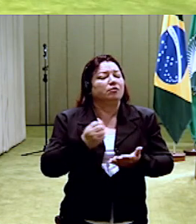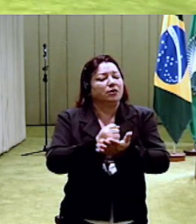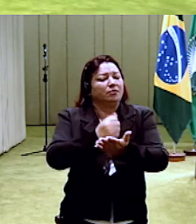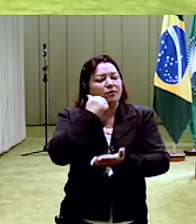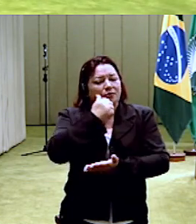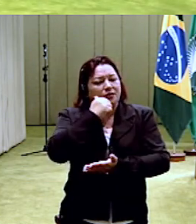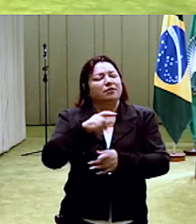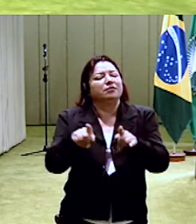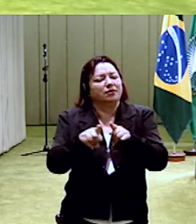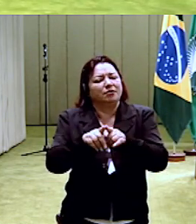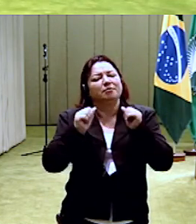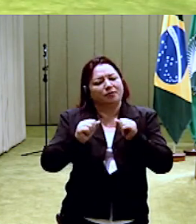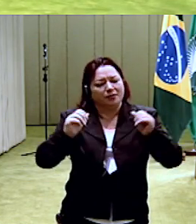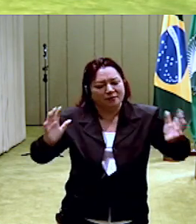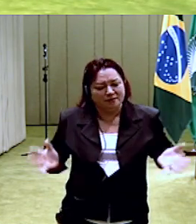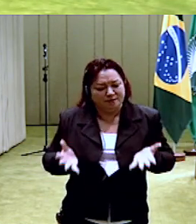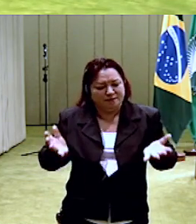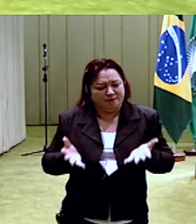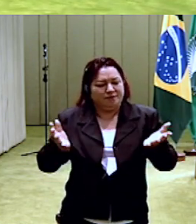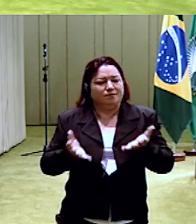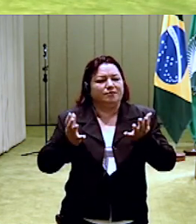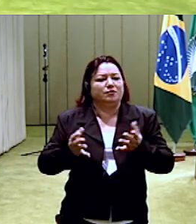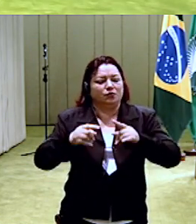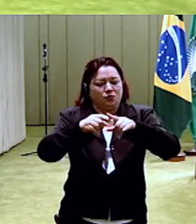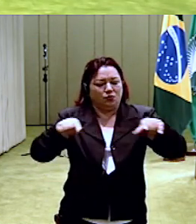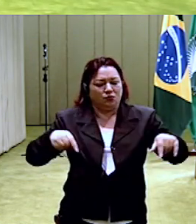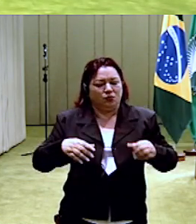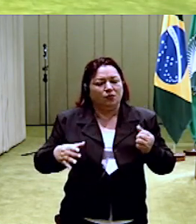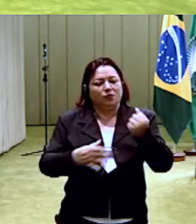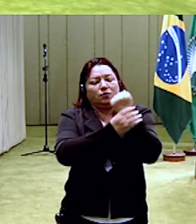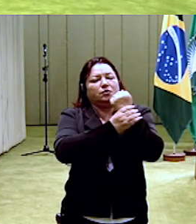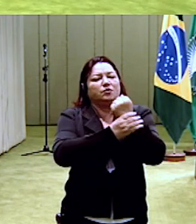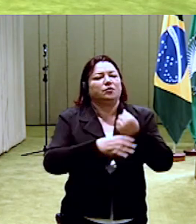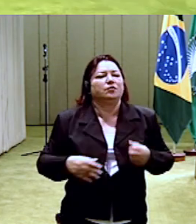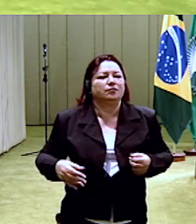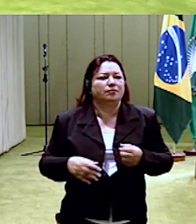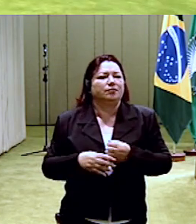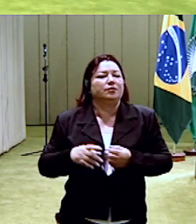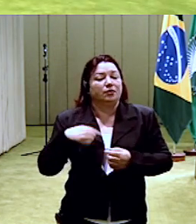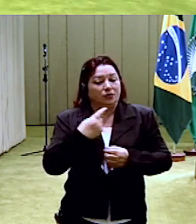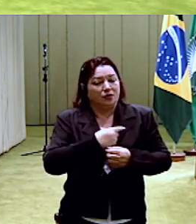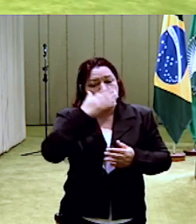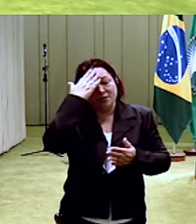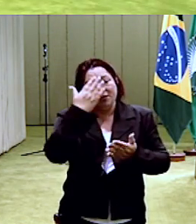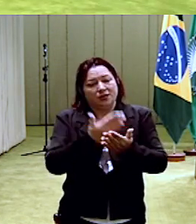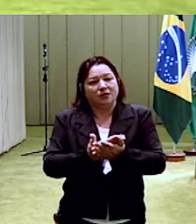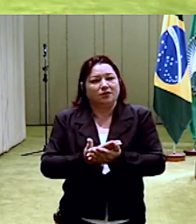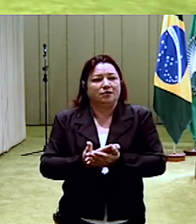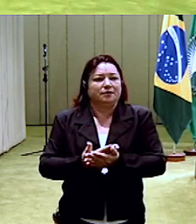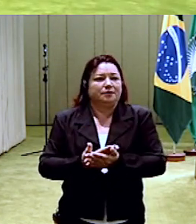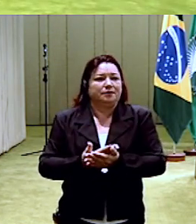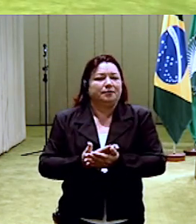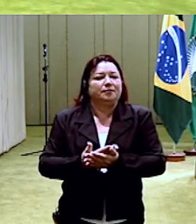can produce better and in a very healthy environment. So we believe by doing this, the